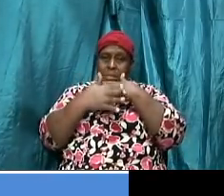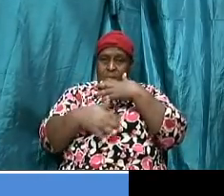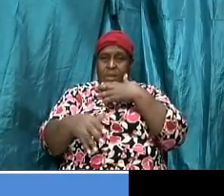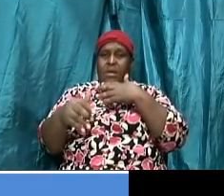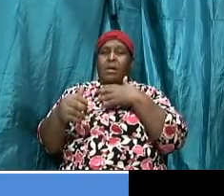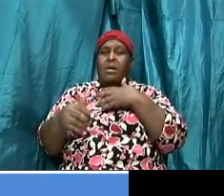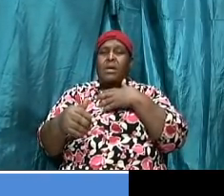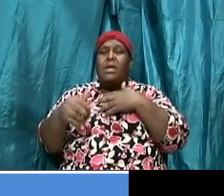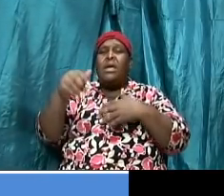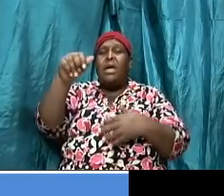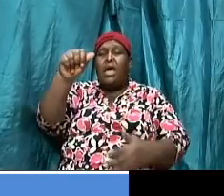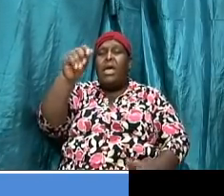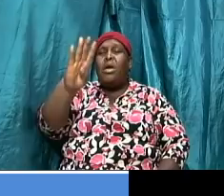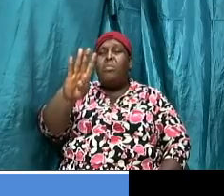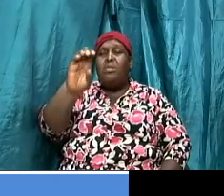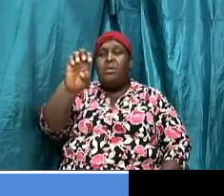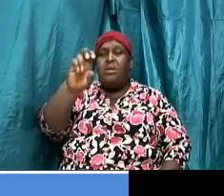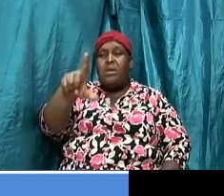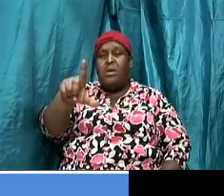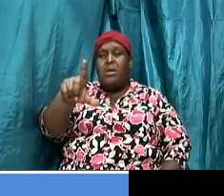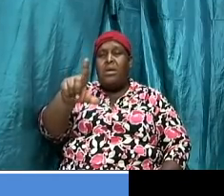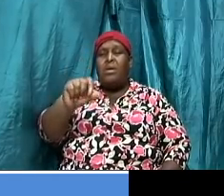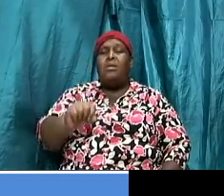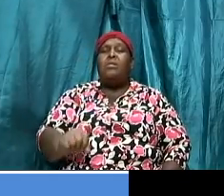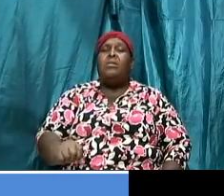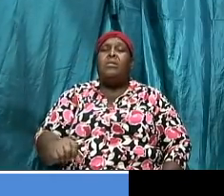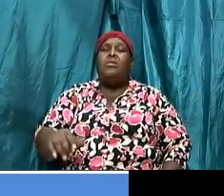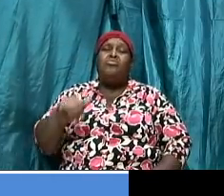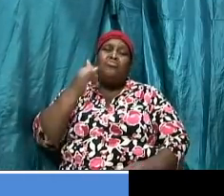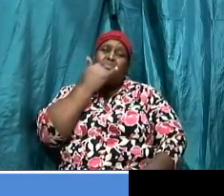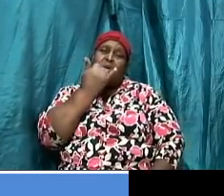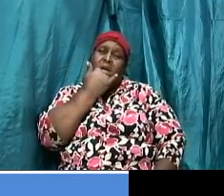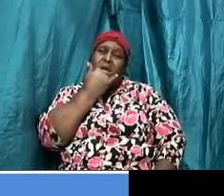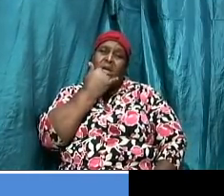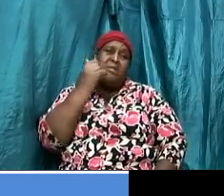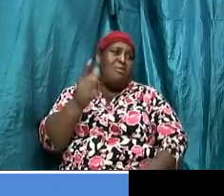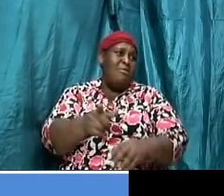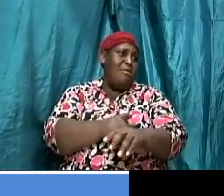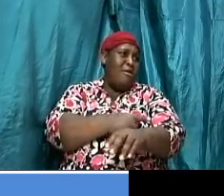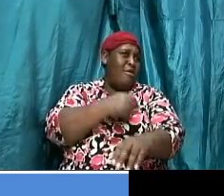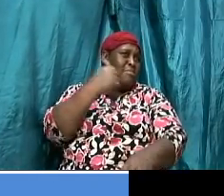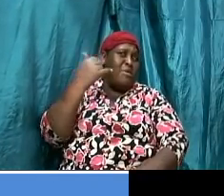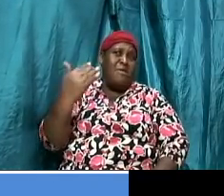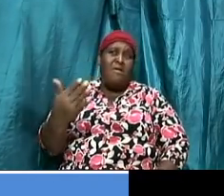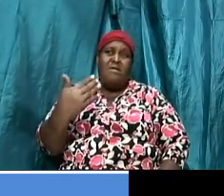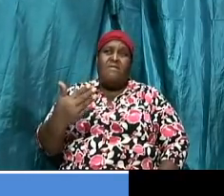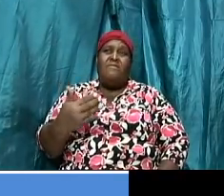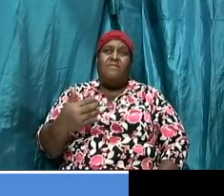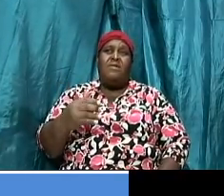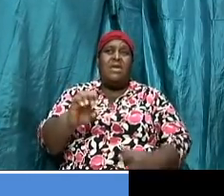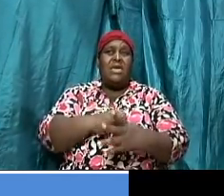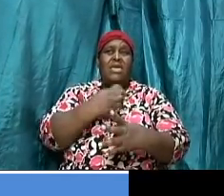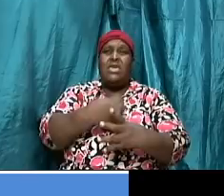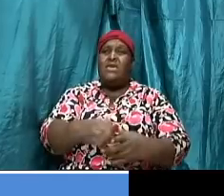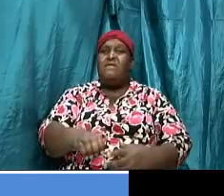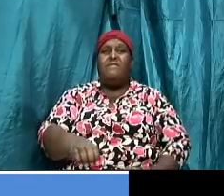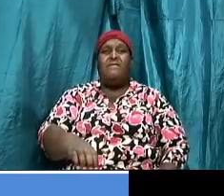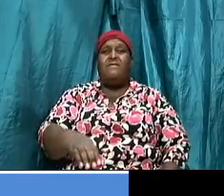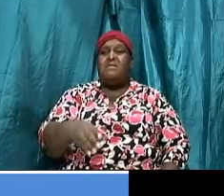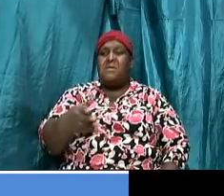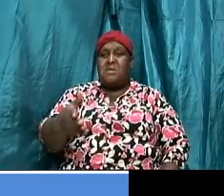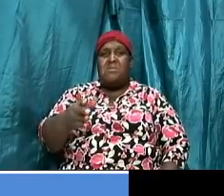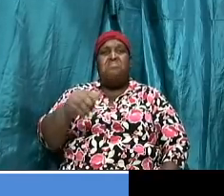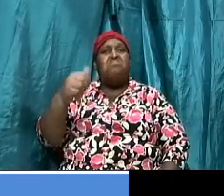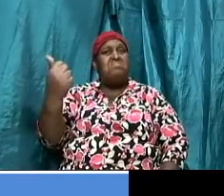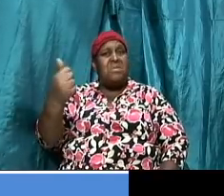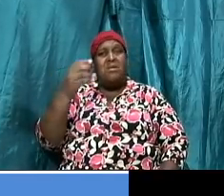Abel cries from the earth. It was wrong long before there was even a Ten Commandment. Amen? In the New